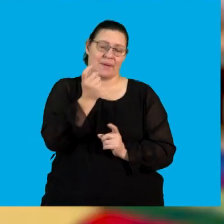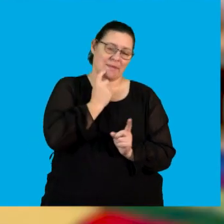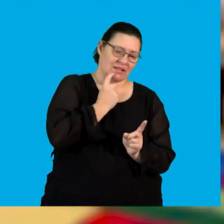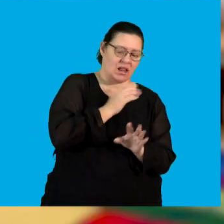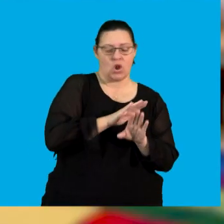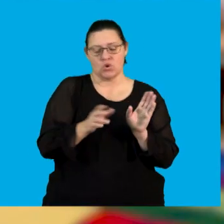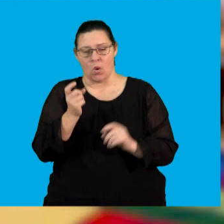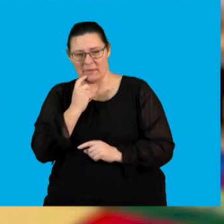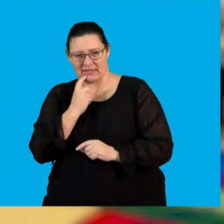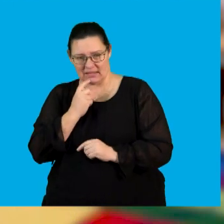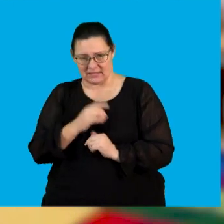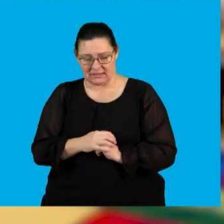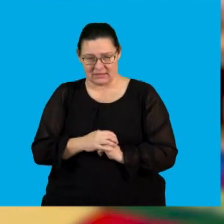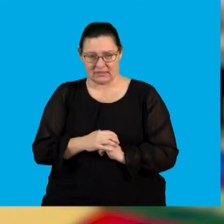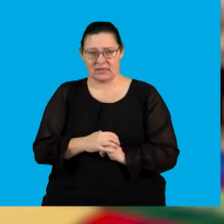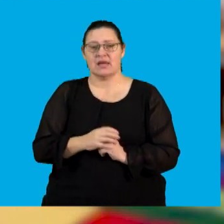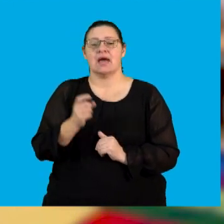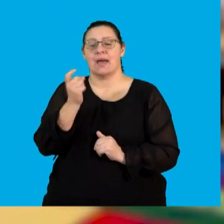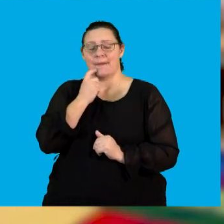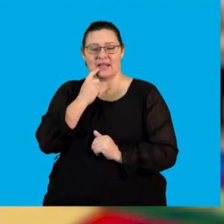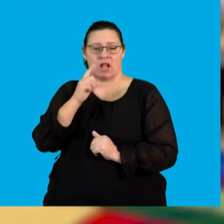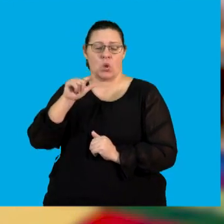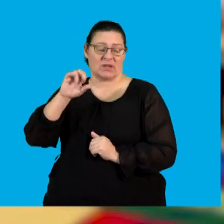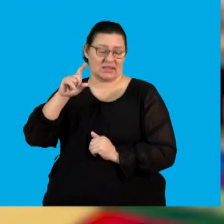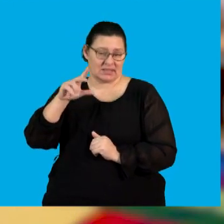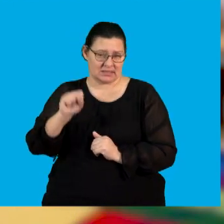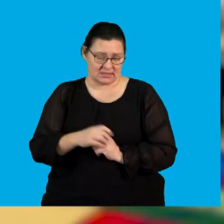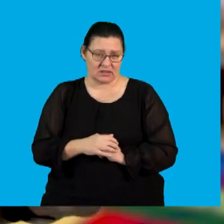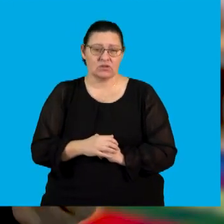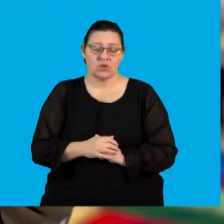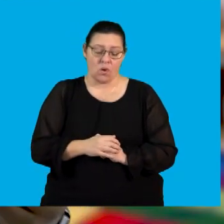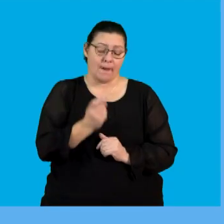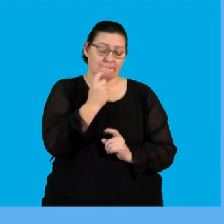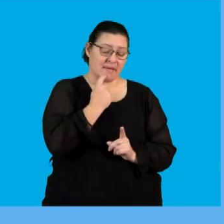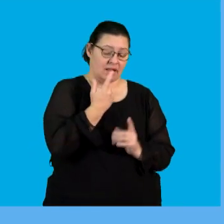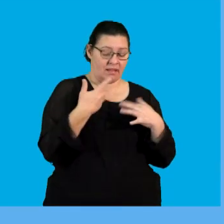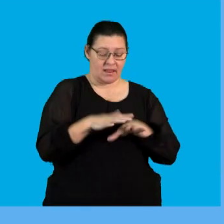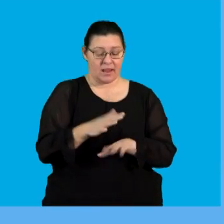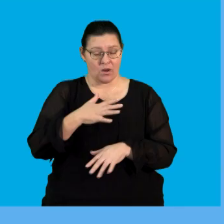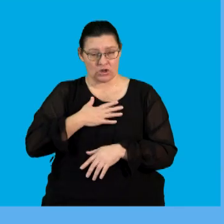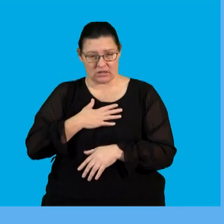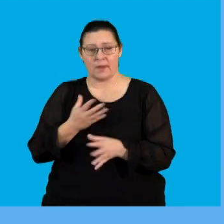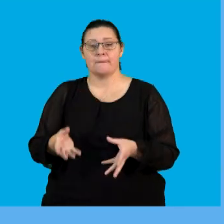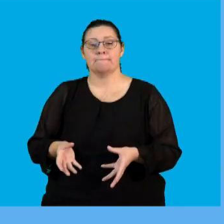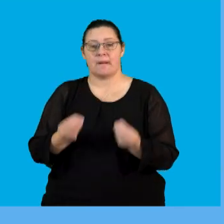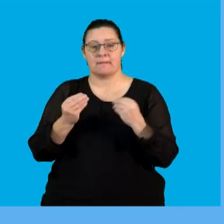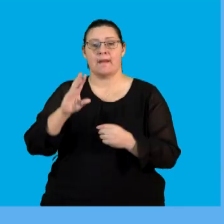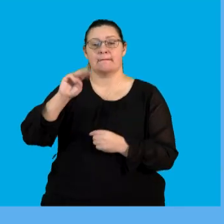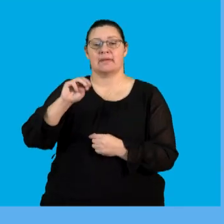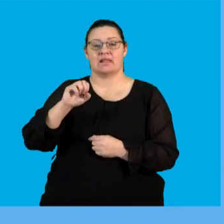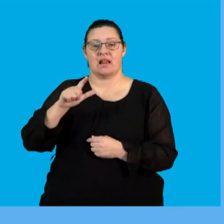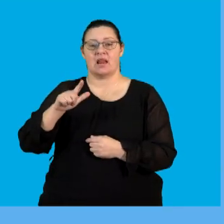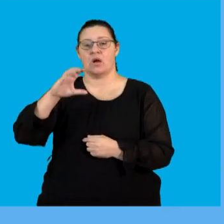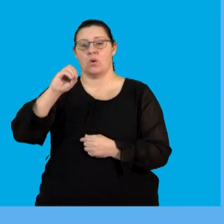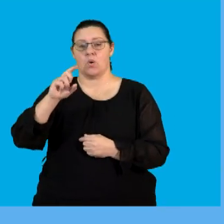being metals, non-metals, and also the metalloids. So the metals, when a metal reacts with oxygen, we're going to get our metal